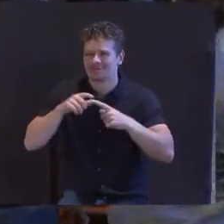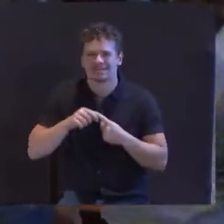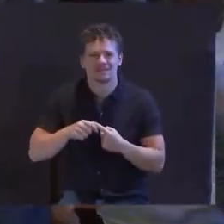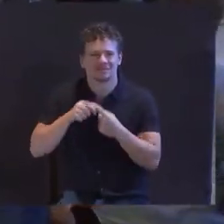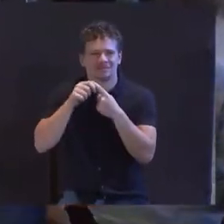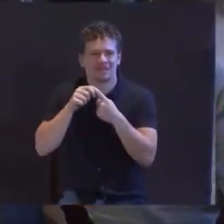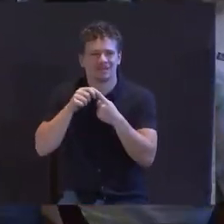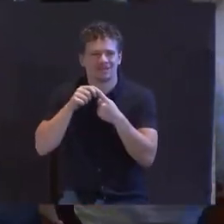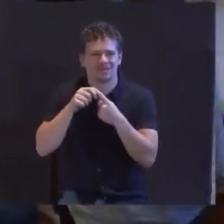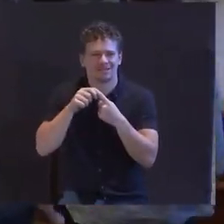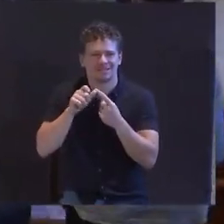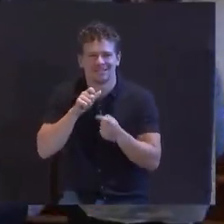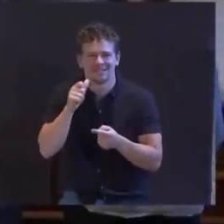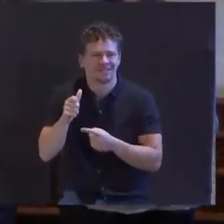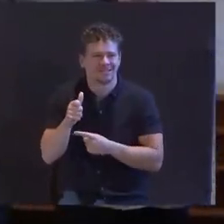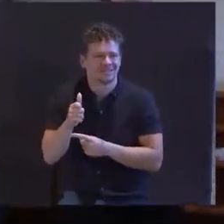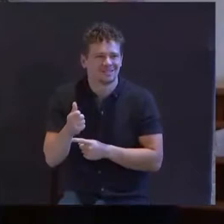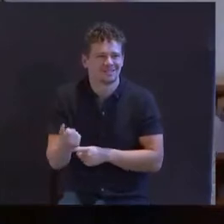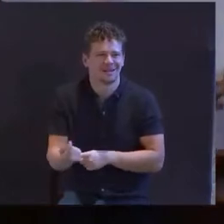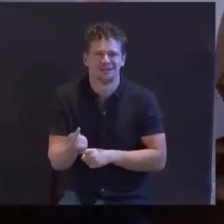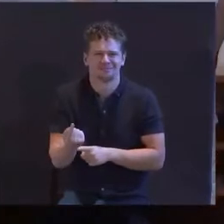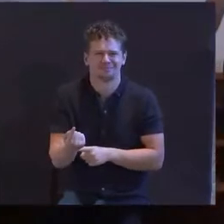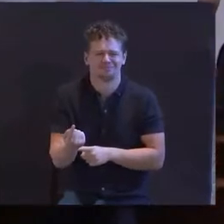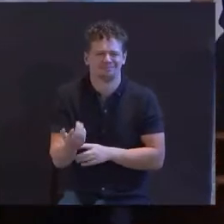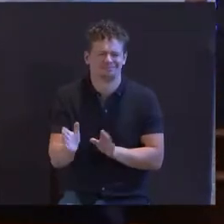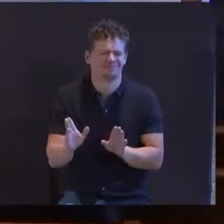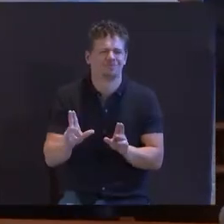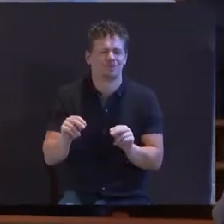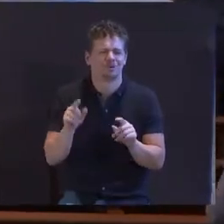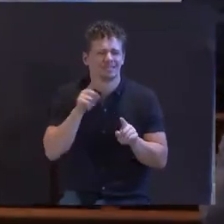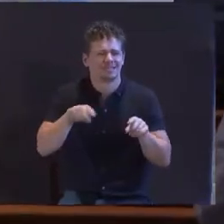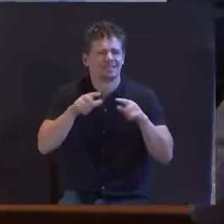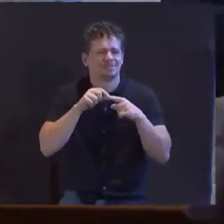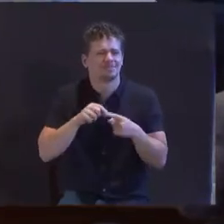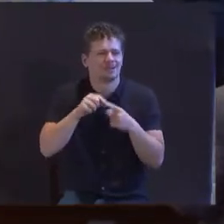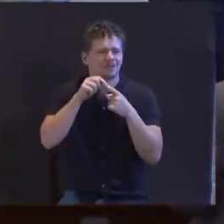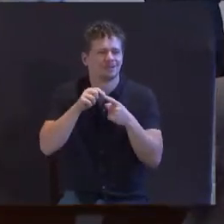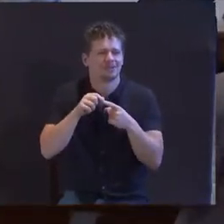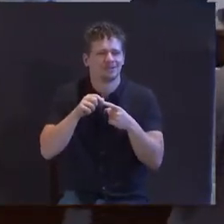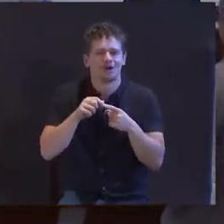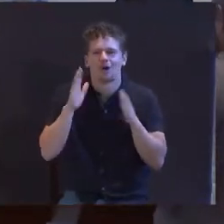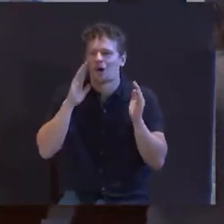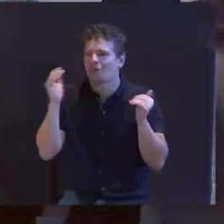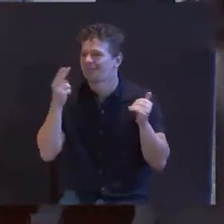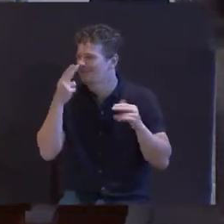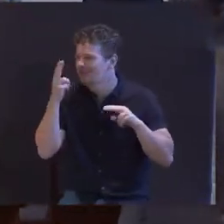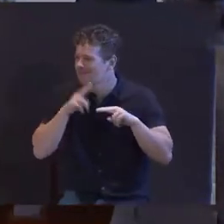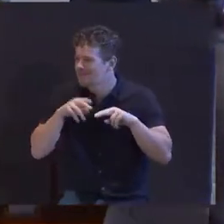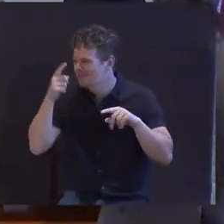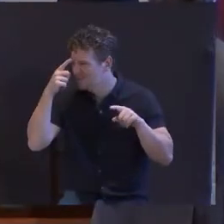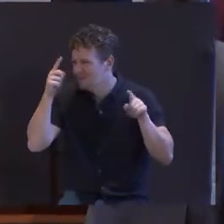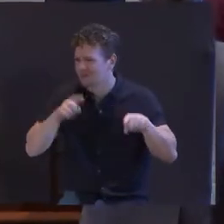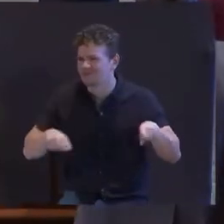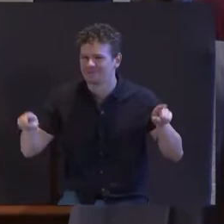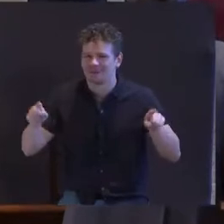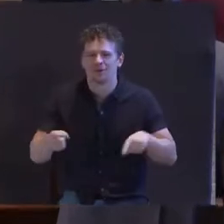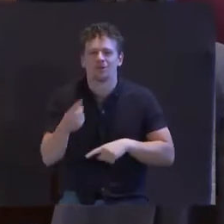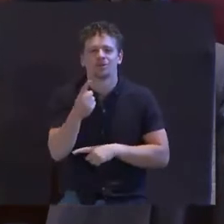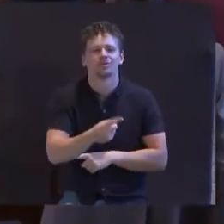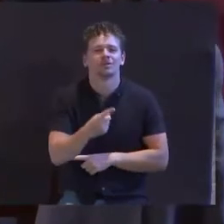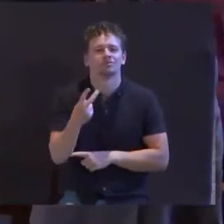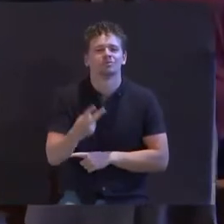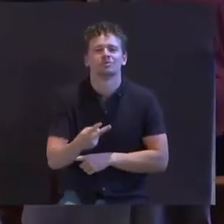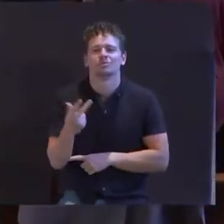folks. And I thought it'd be fun for you to sing Peace Train. So here we go. Ready? One,